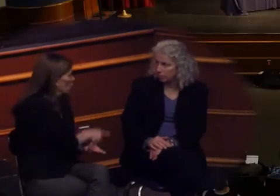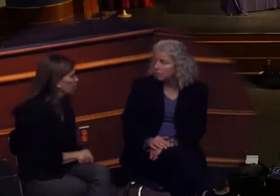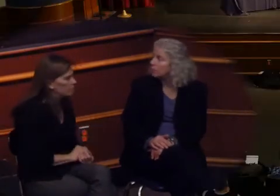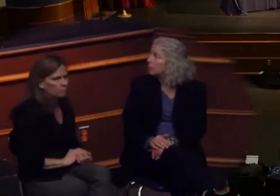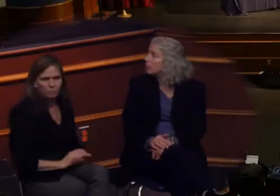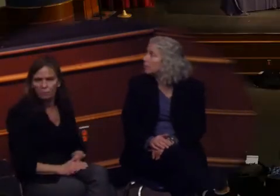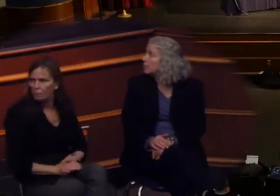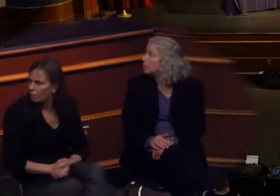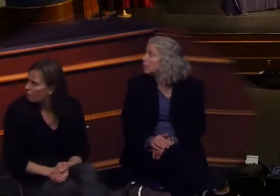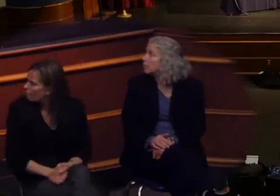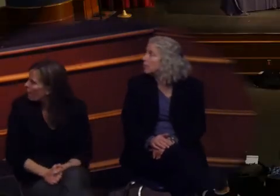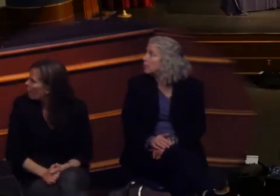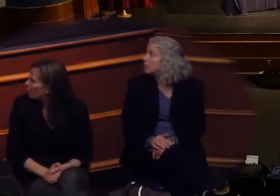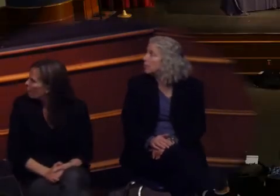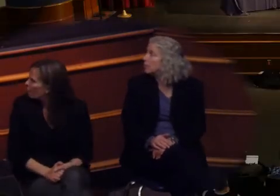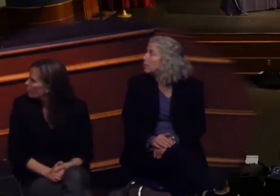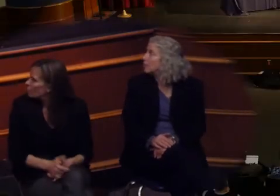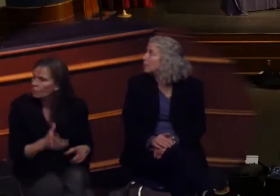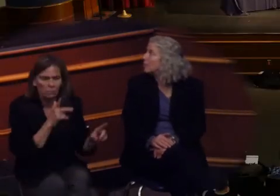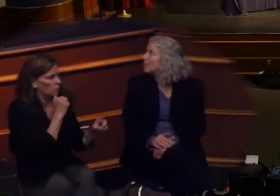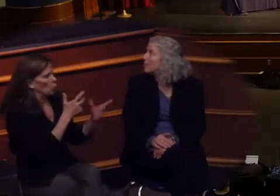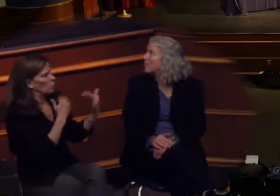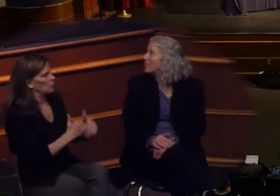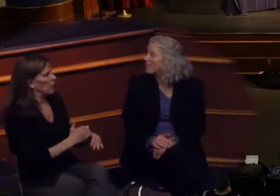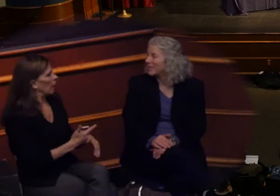to my friends here to tell me who's next.